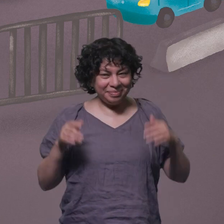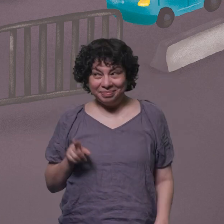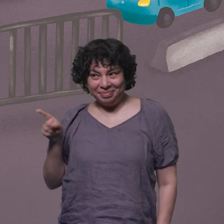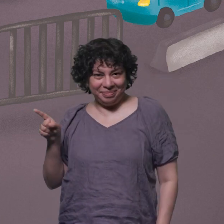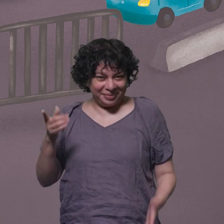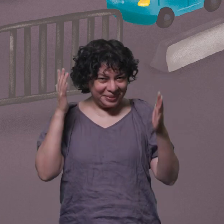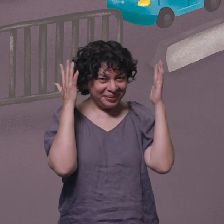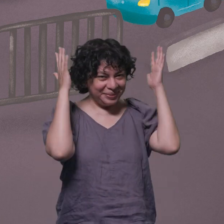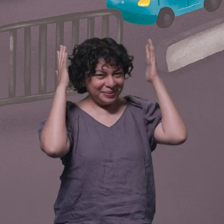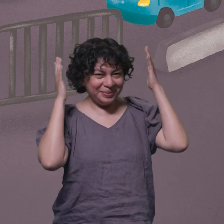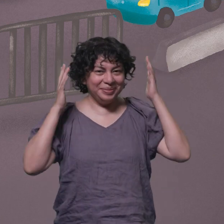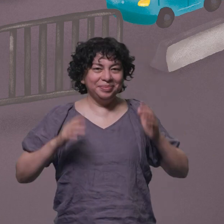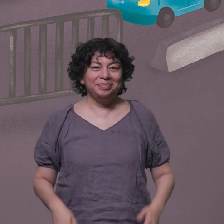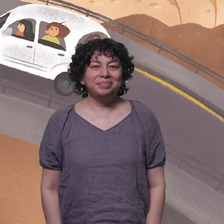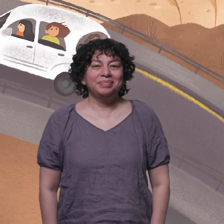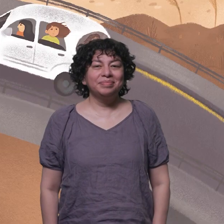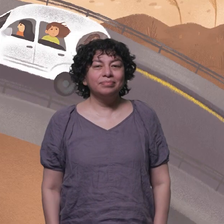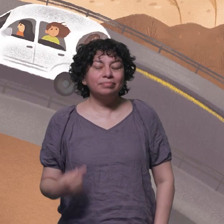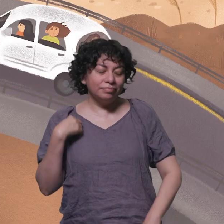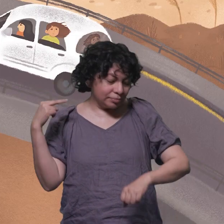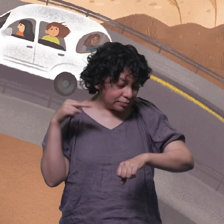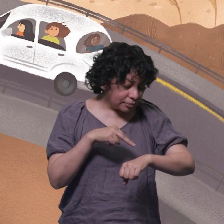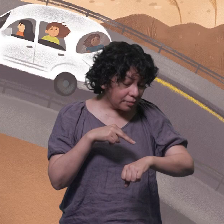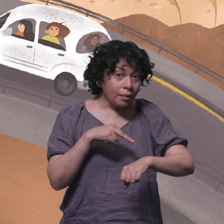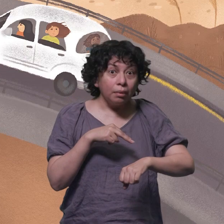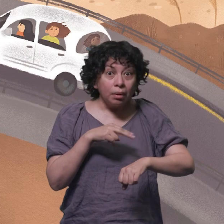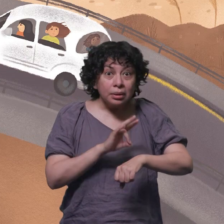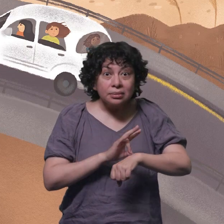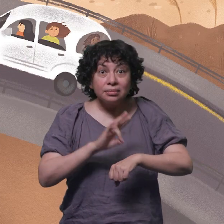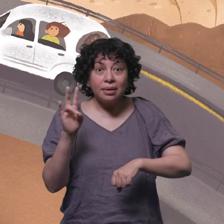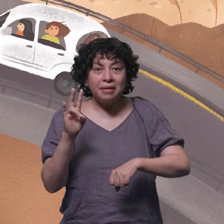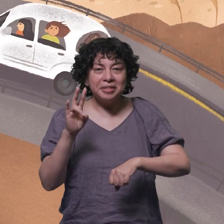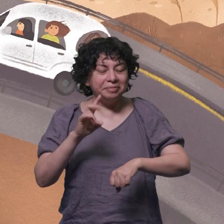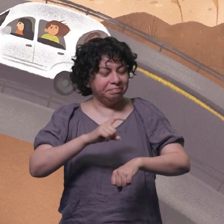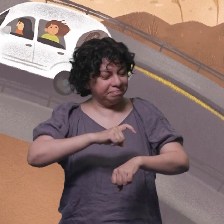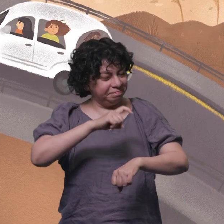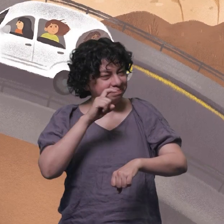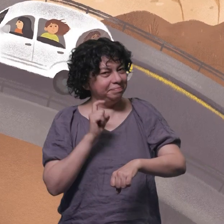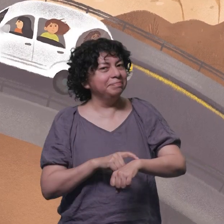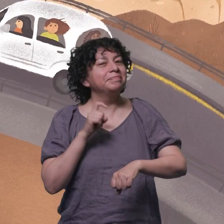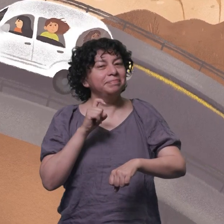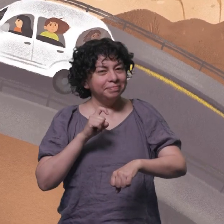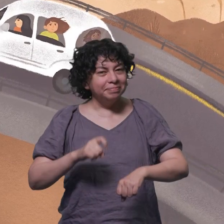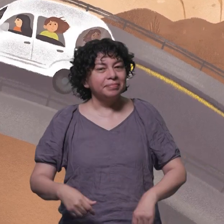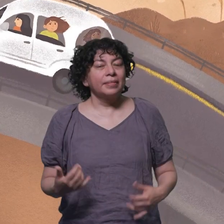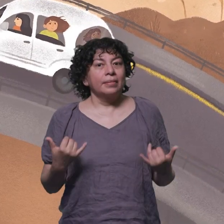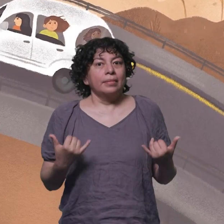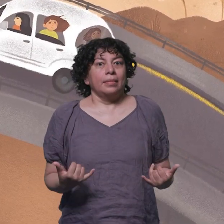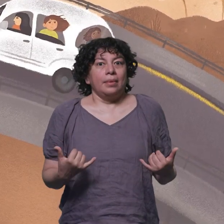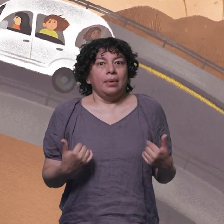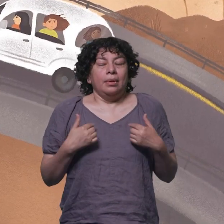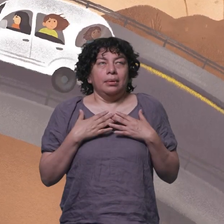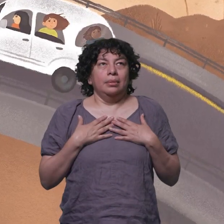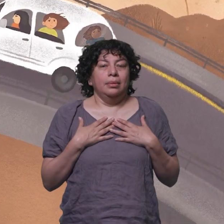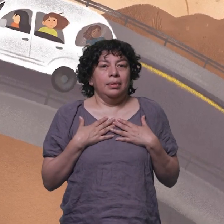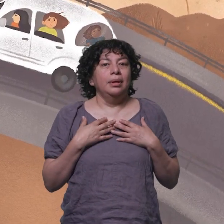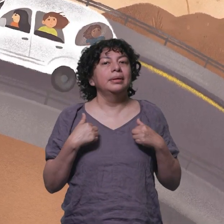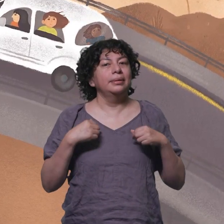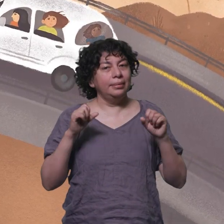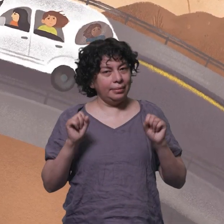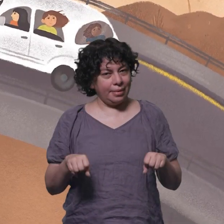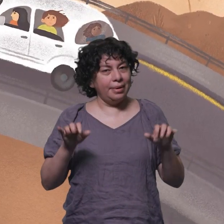Woo! Melanie cheers. I check the time. It's 7, I say. We are on